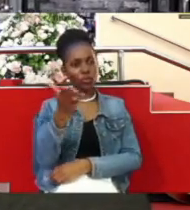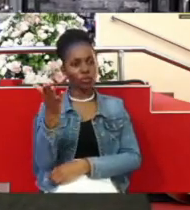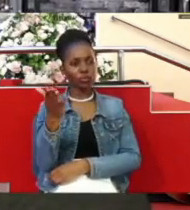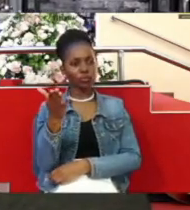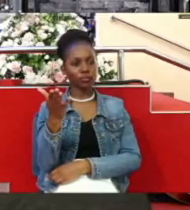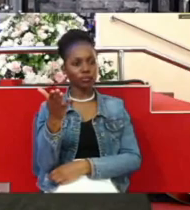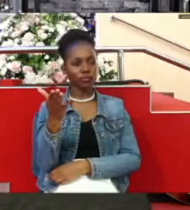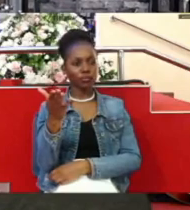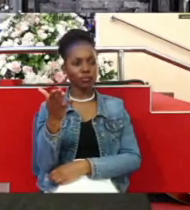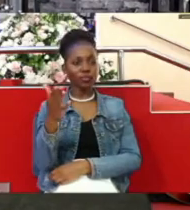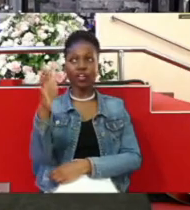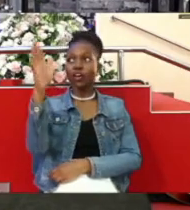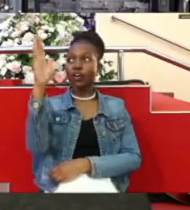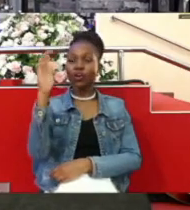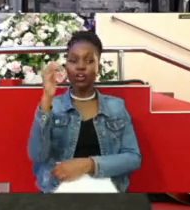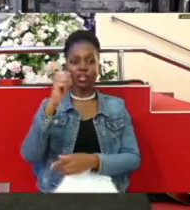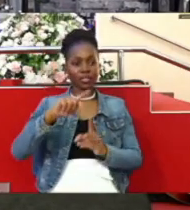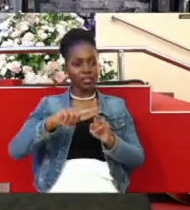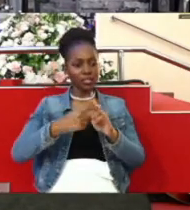time ago.